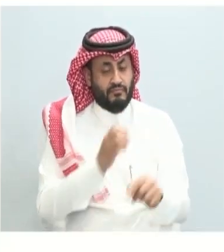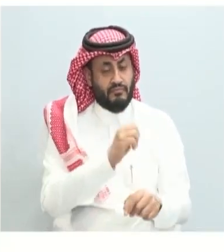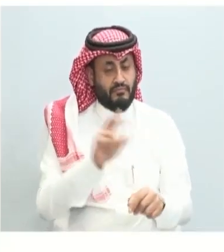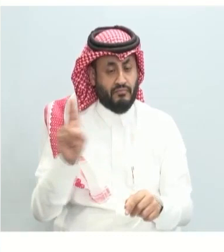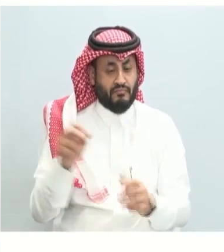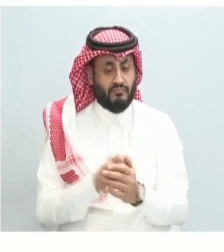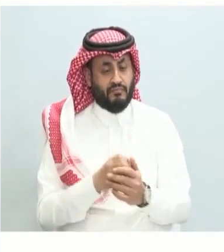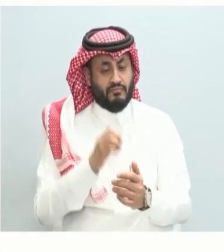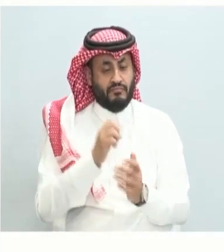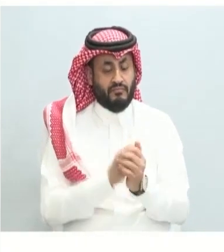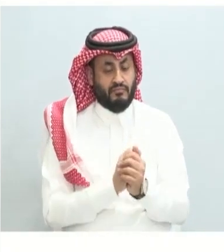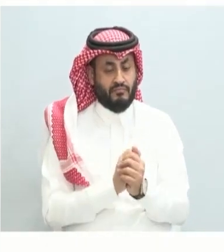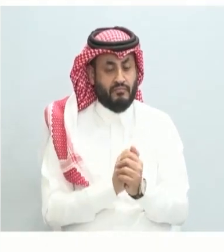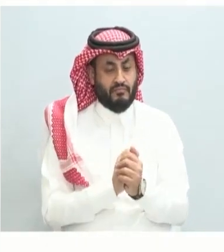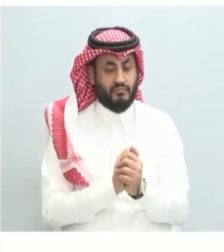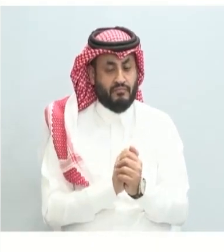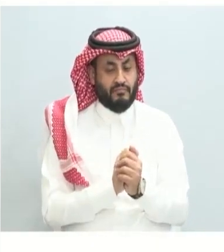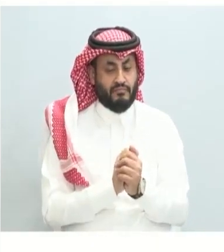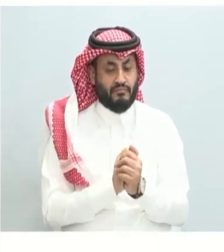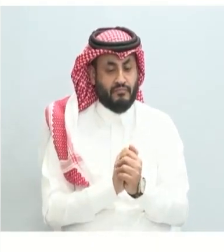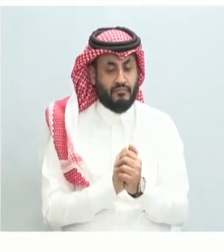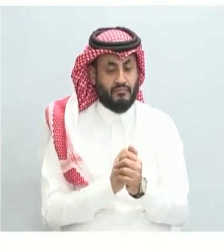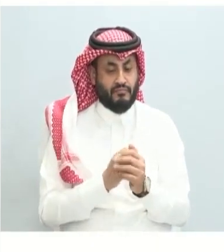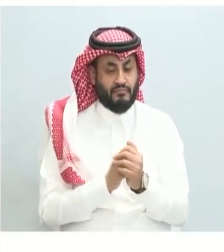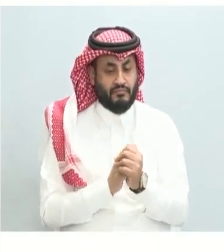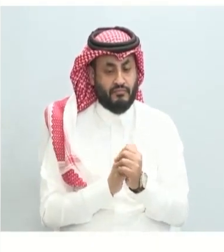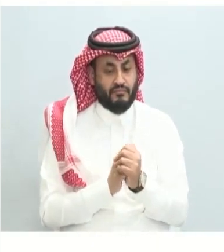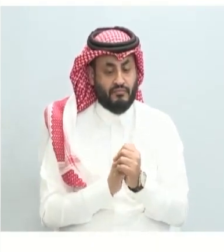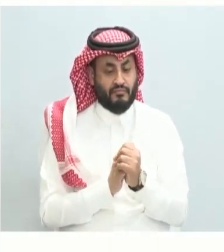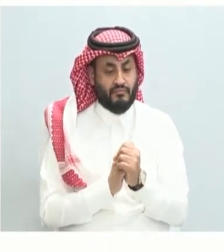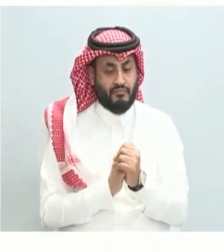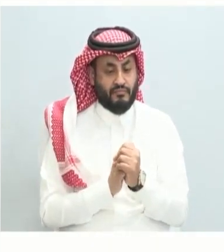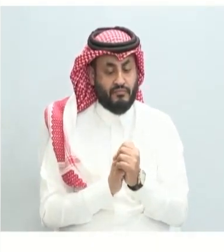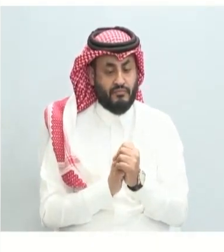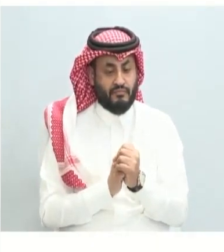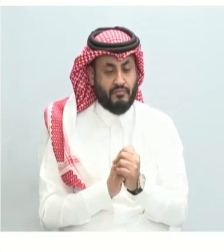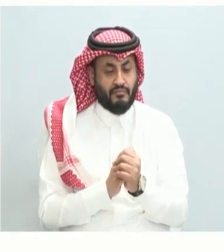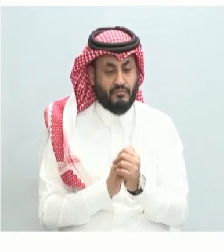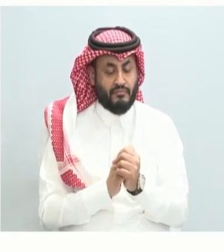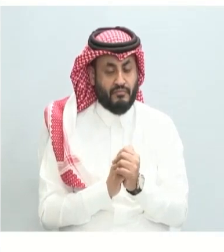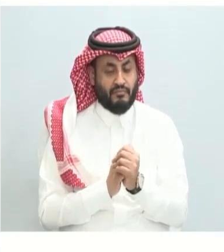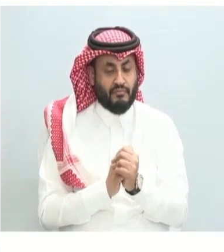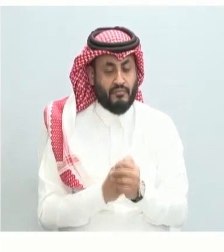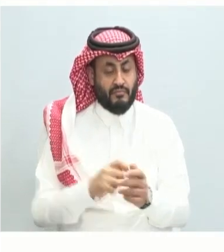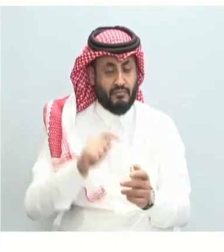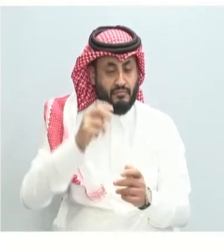we said top, top. And here we say